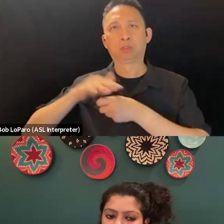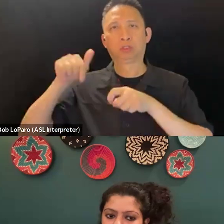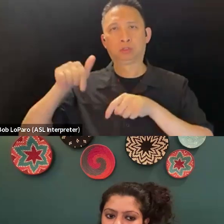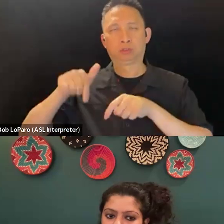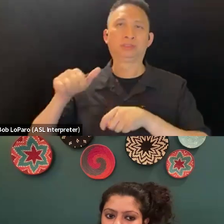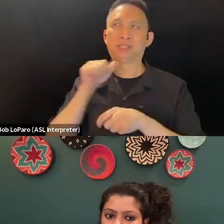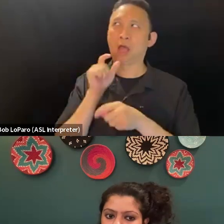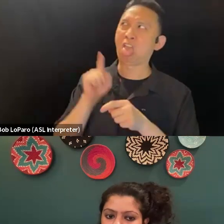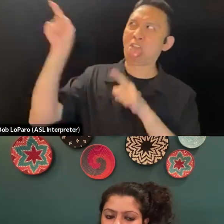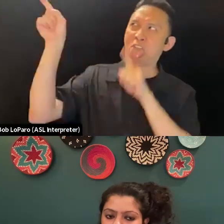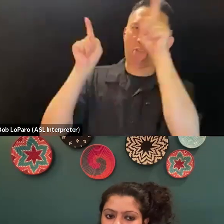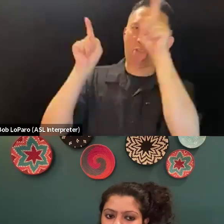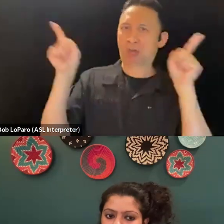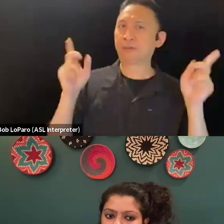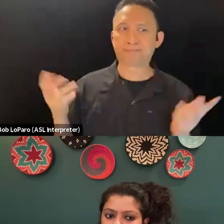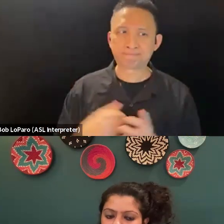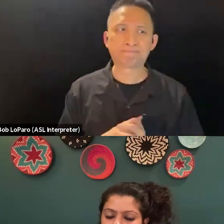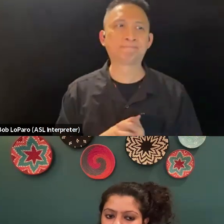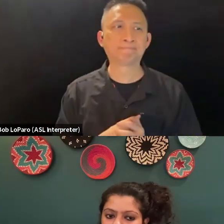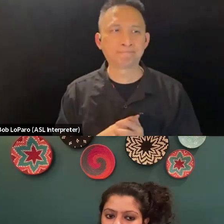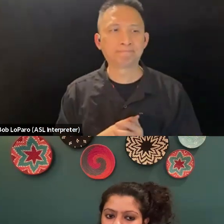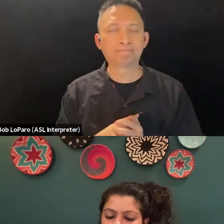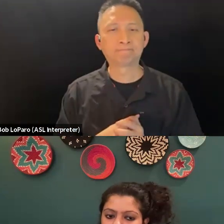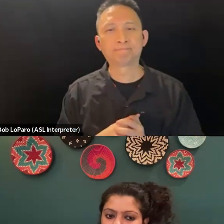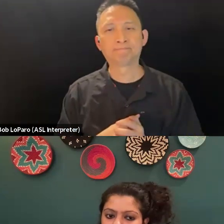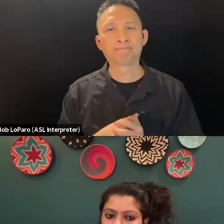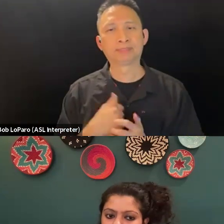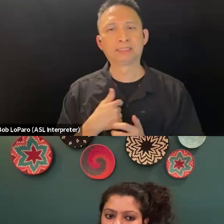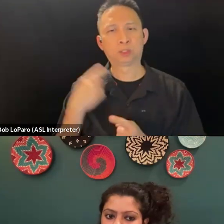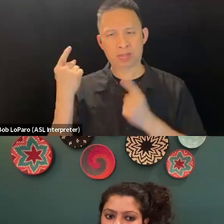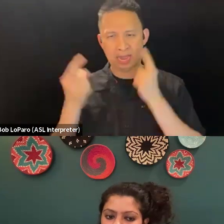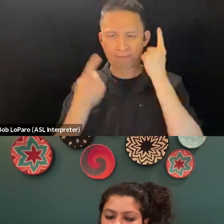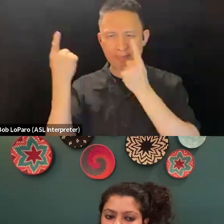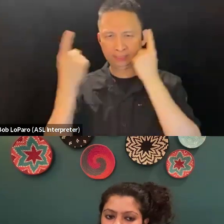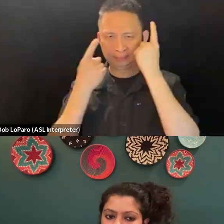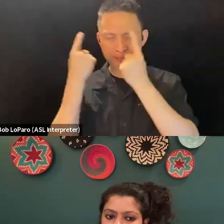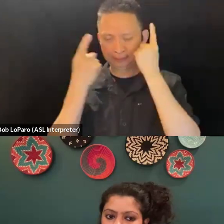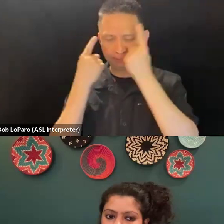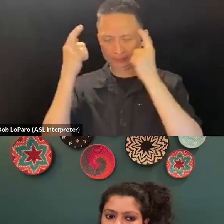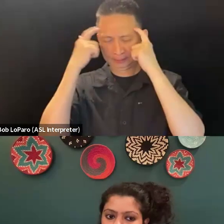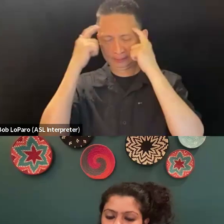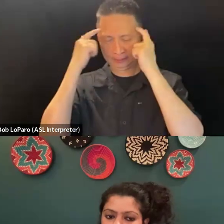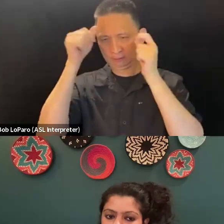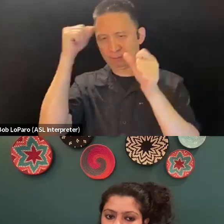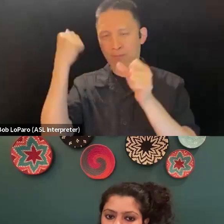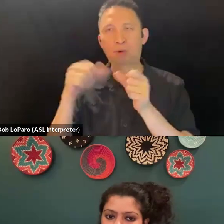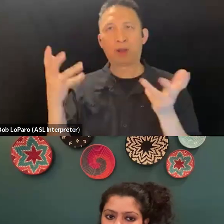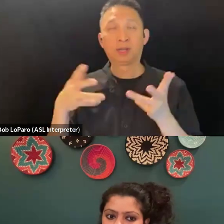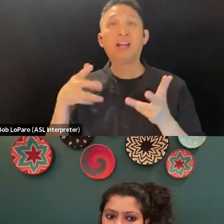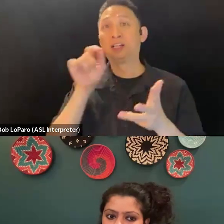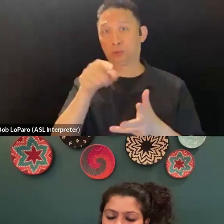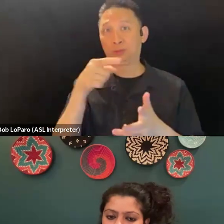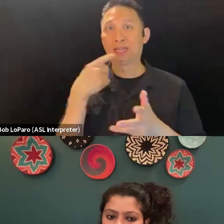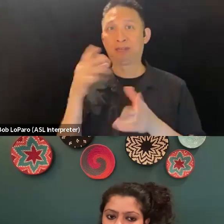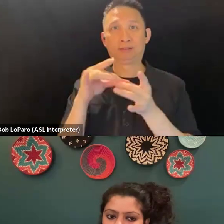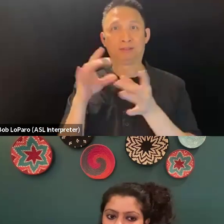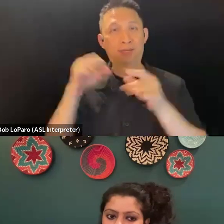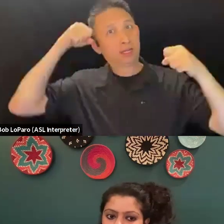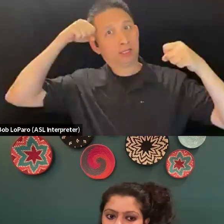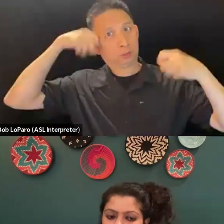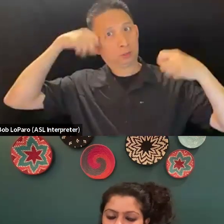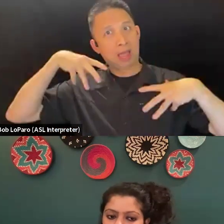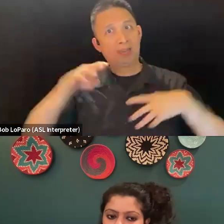amounts, which countries have what co-production. And I urge anybody who wants to be a producer or work with a producer to kind of